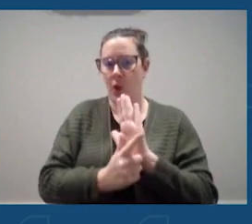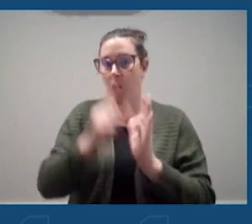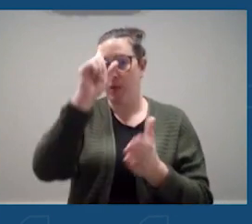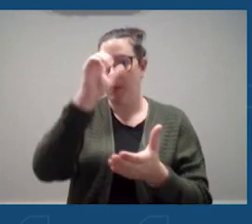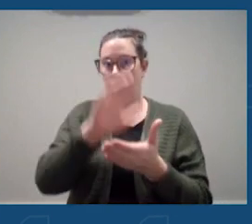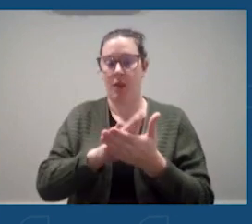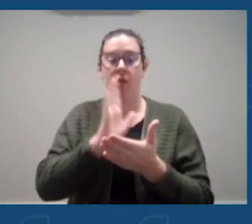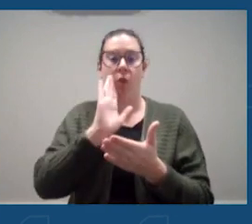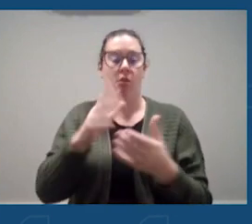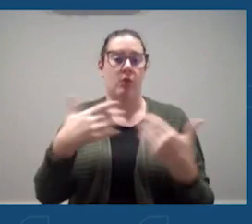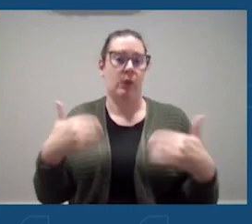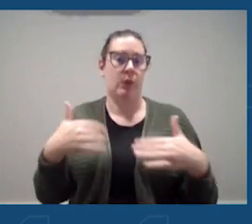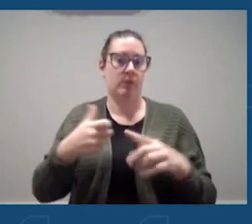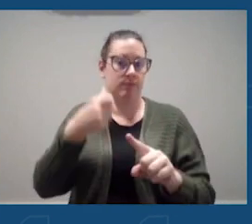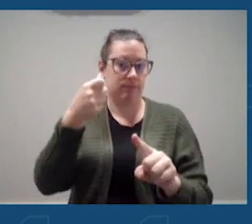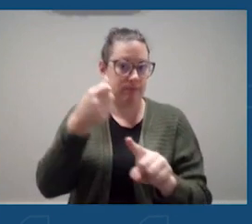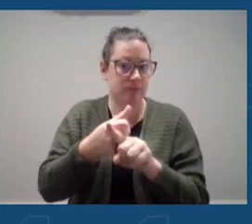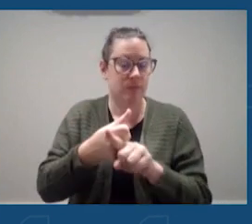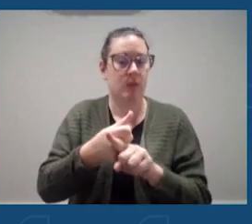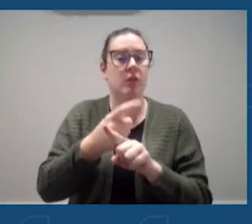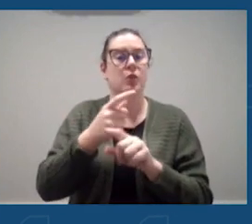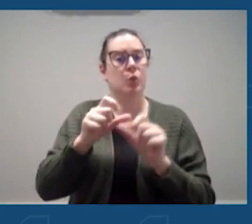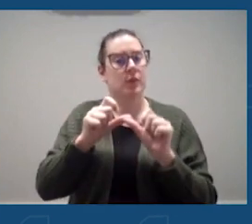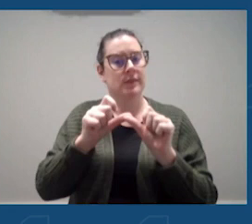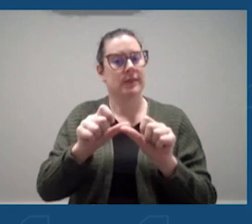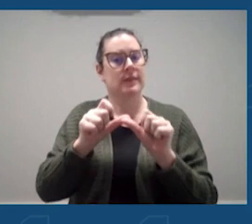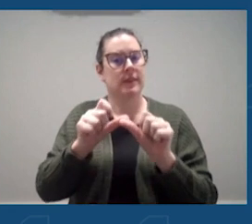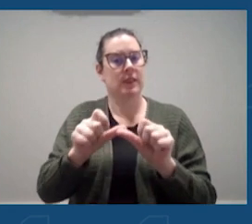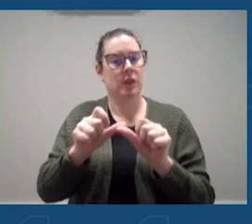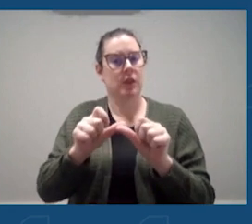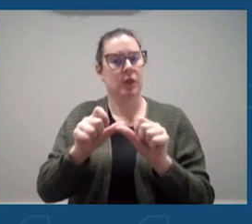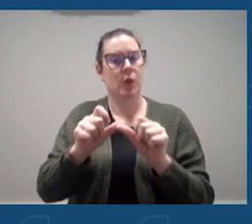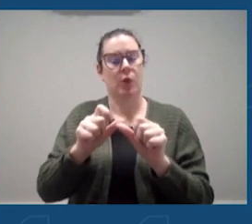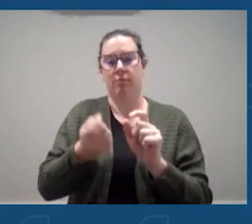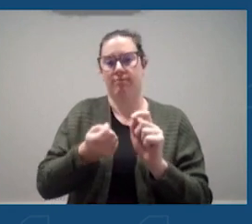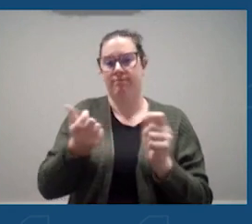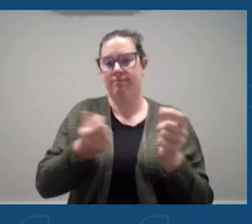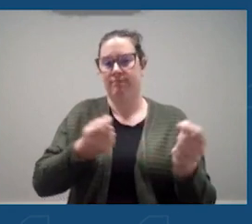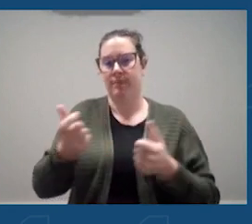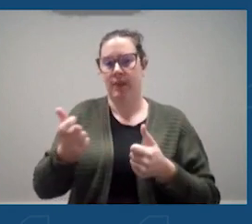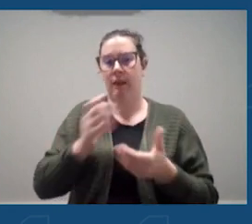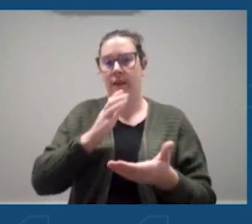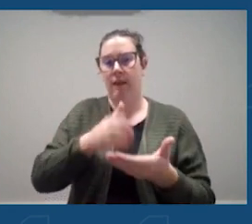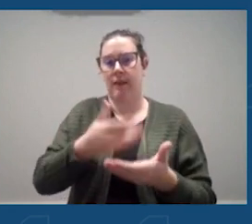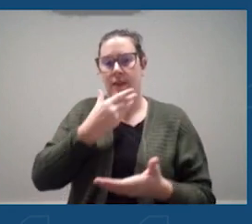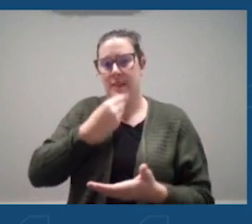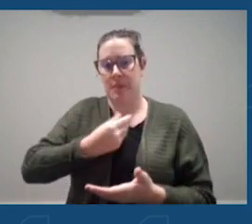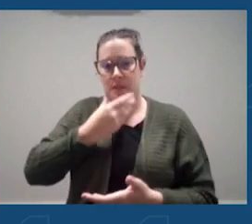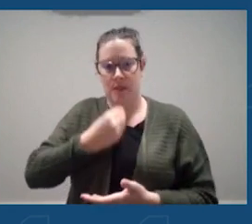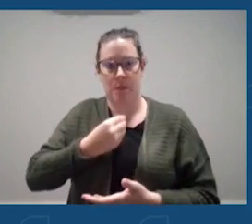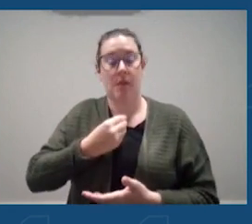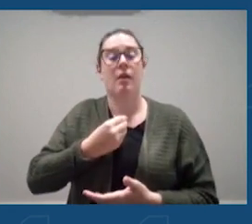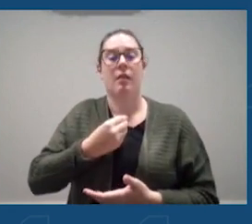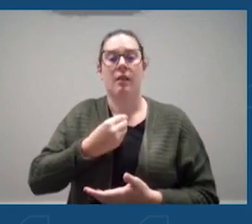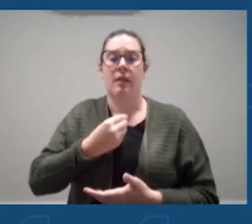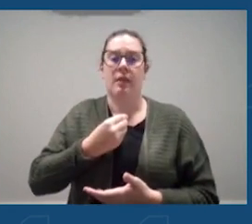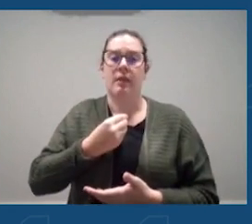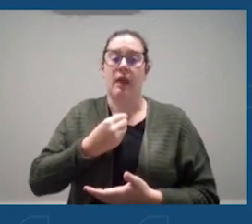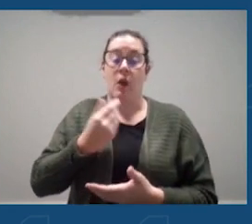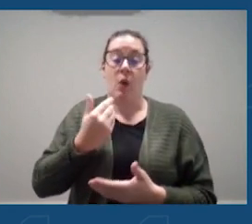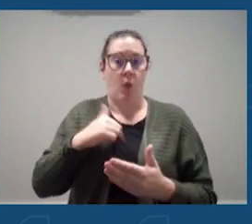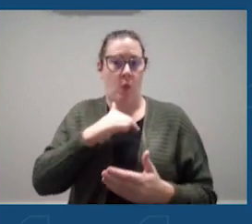significant in our continued efforts to erase anti-Semitism, a journey that everyone in this room cares deeply